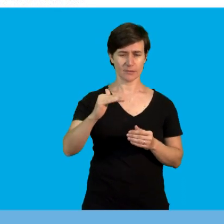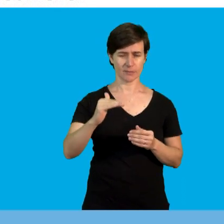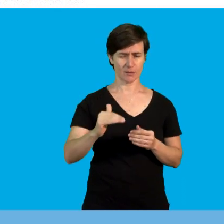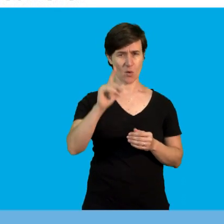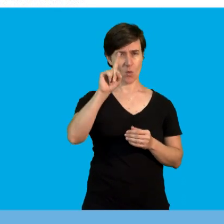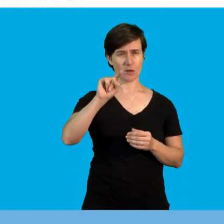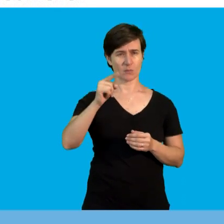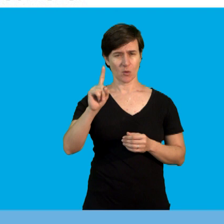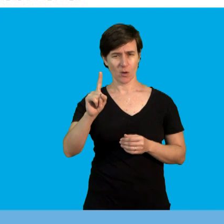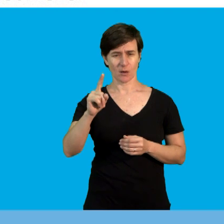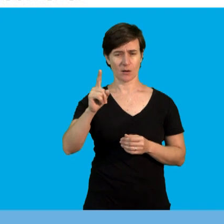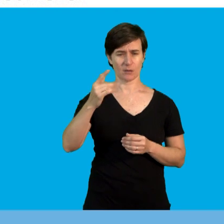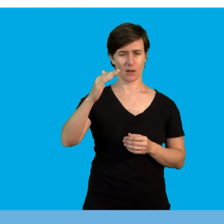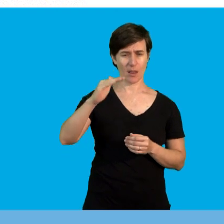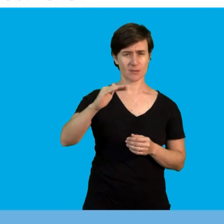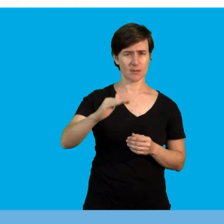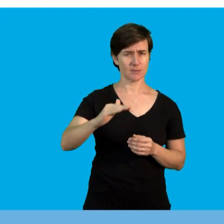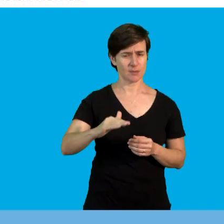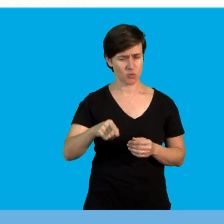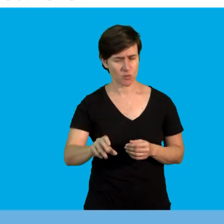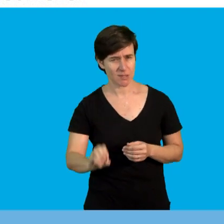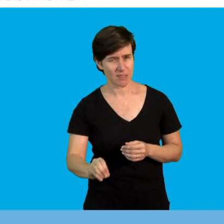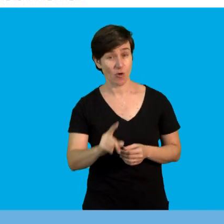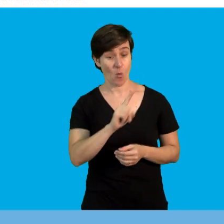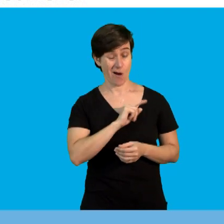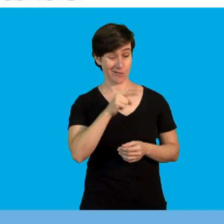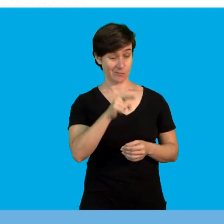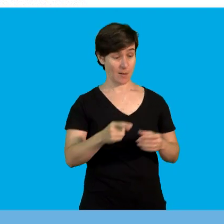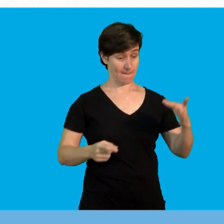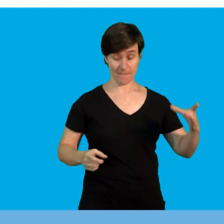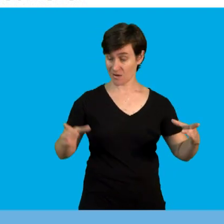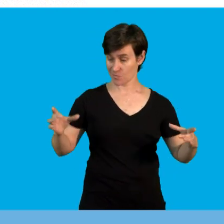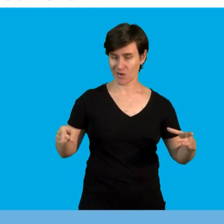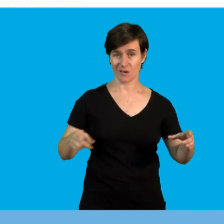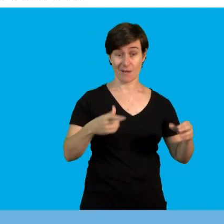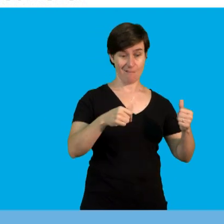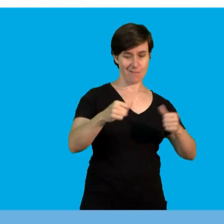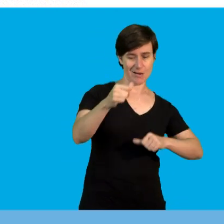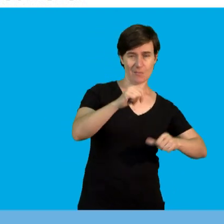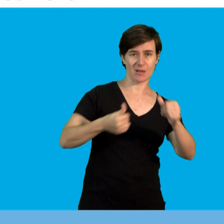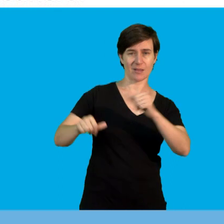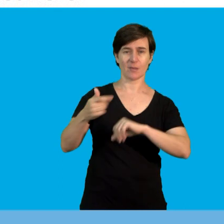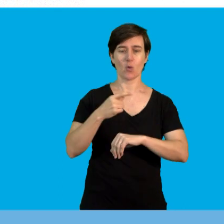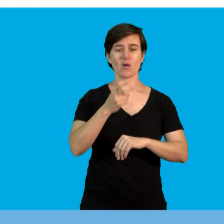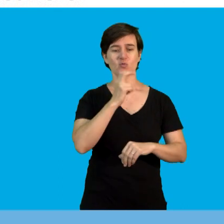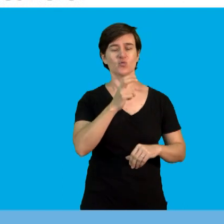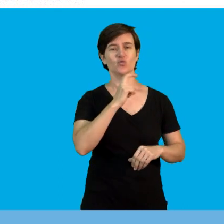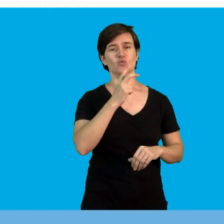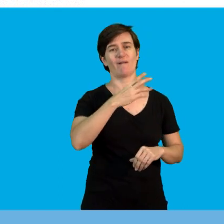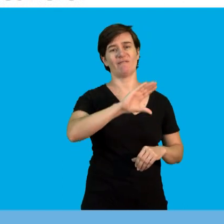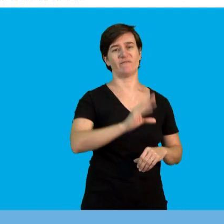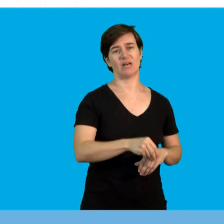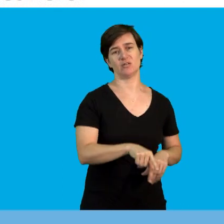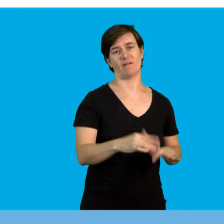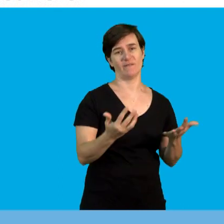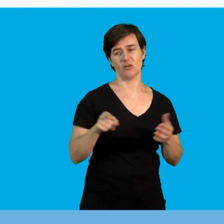from 1,1 to 1 to below 0.5, because those chemicals inside that cell are getting used up, and then